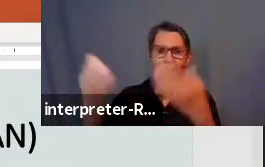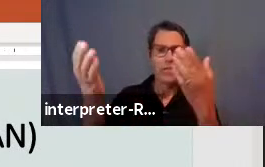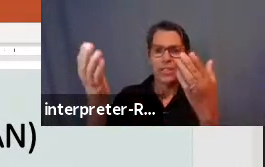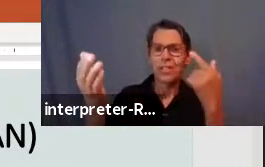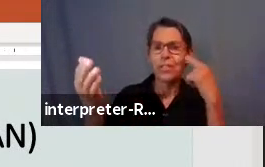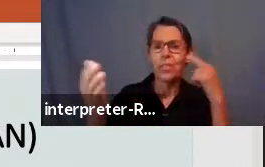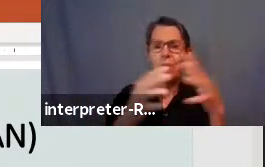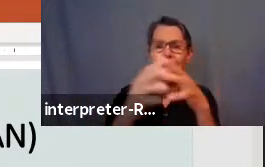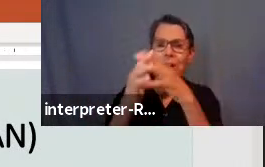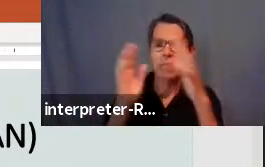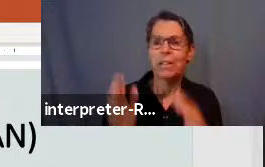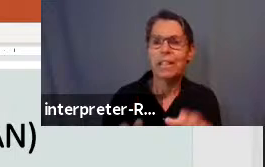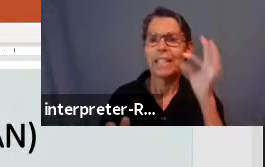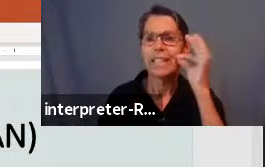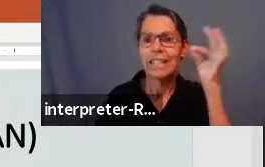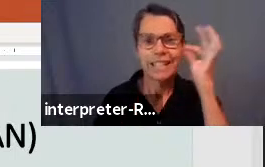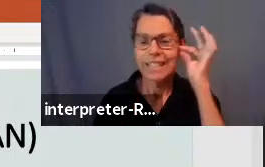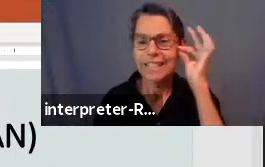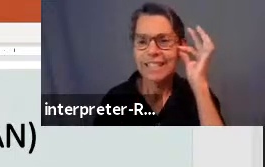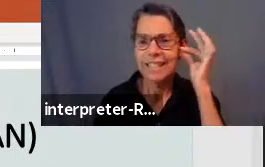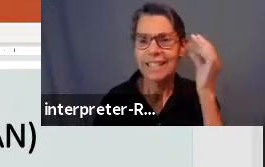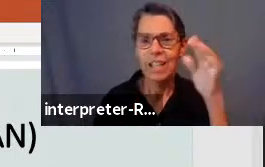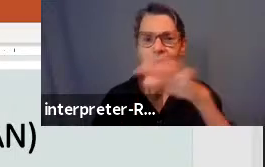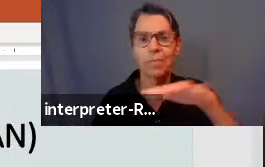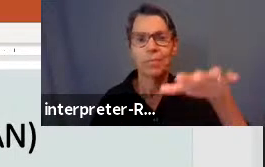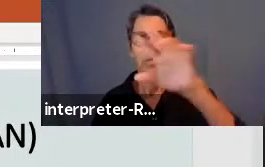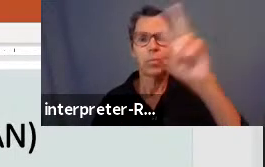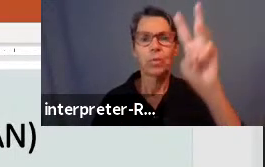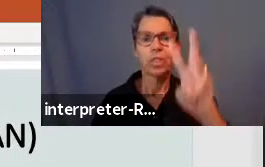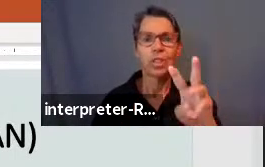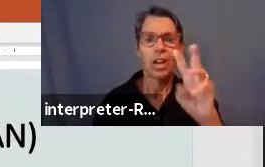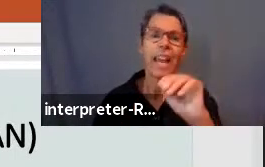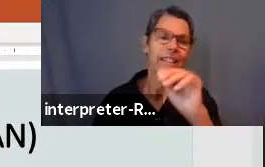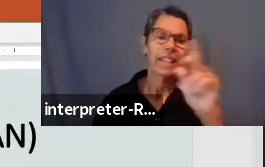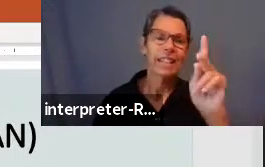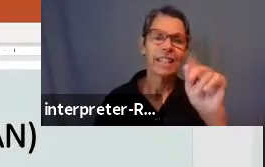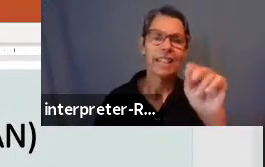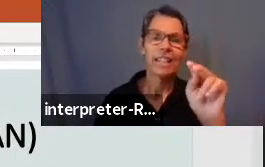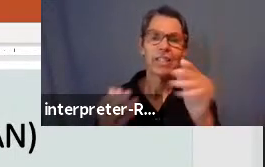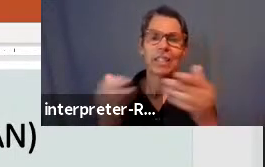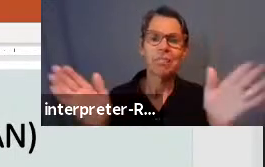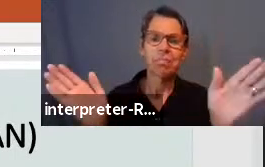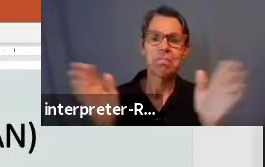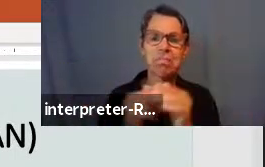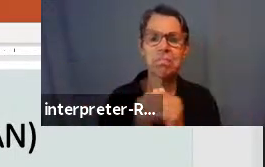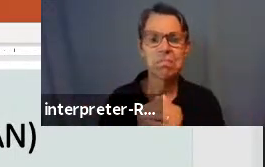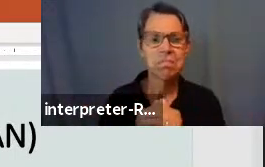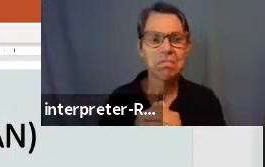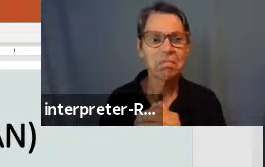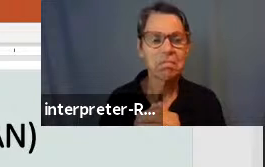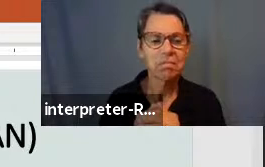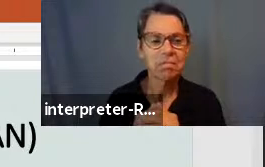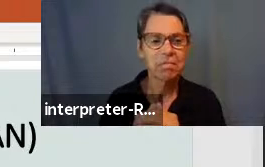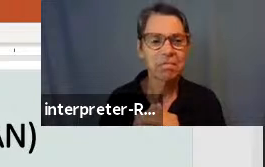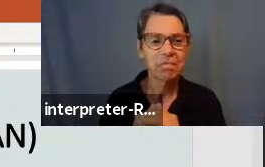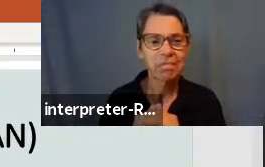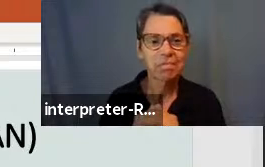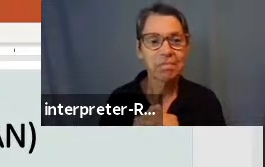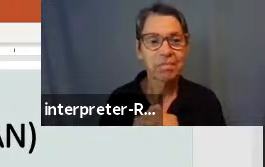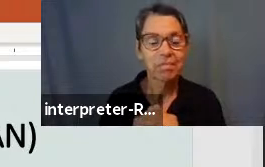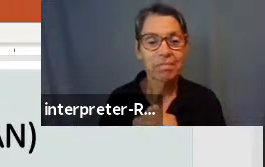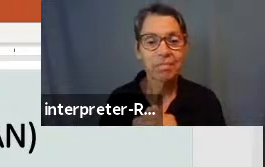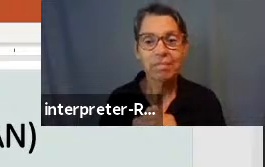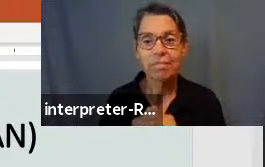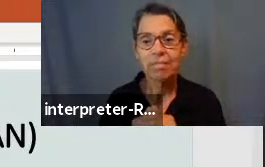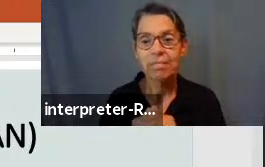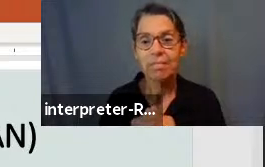American Indians in Wichita and in Kansas. So a lot of that has, lends to the health